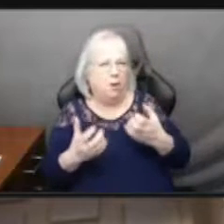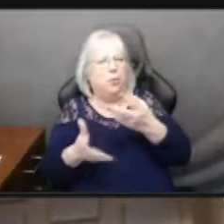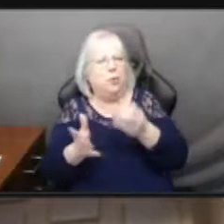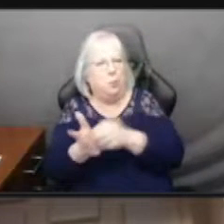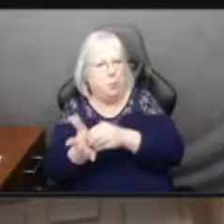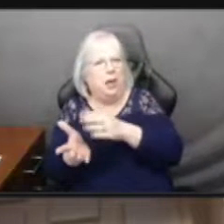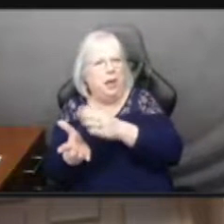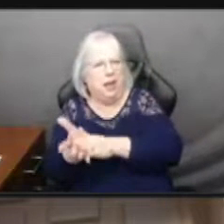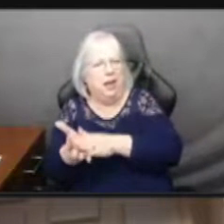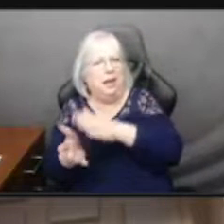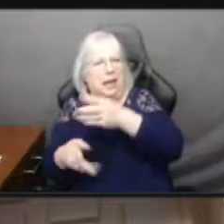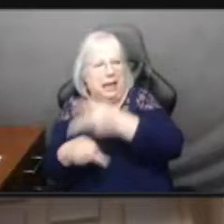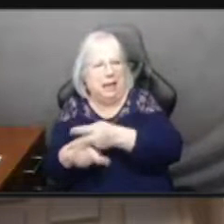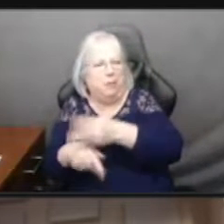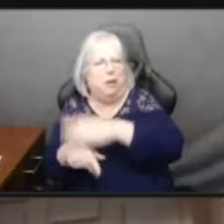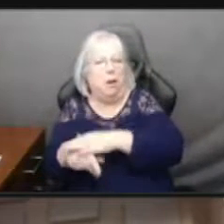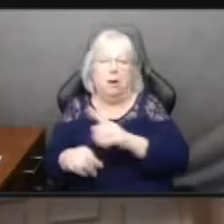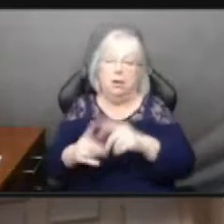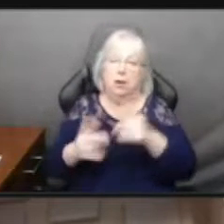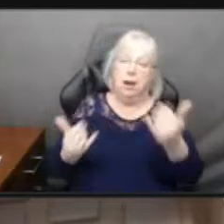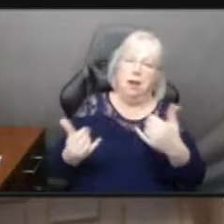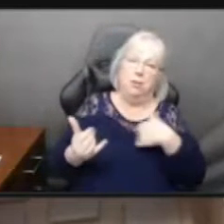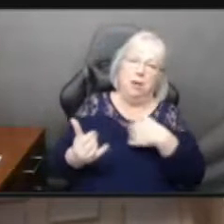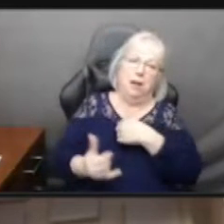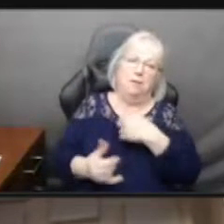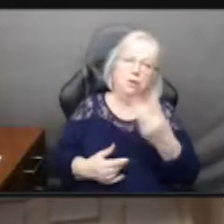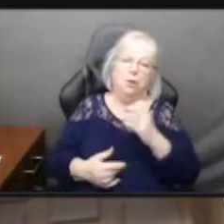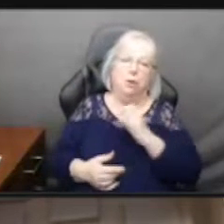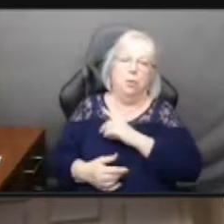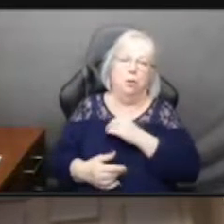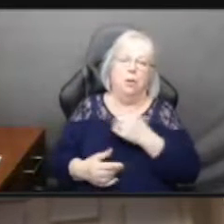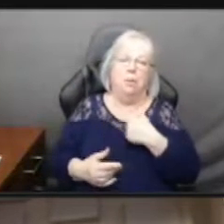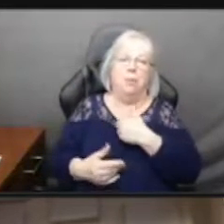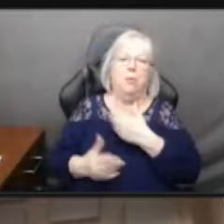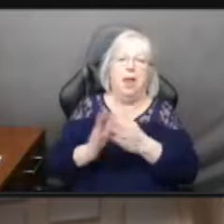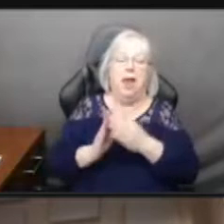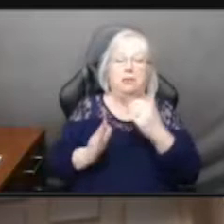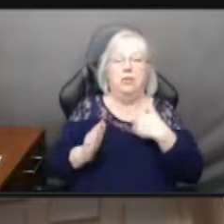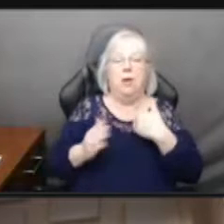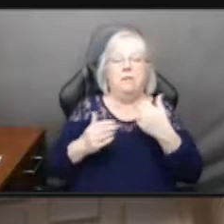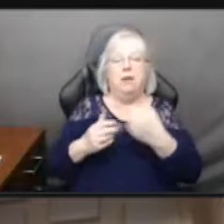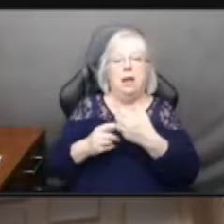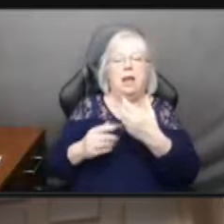two board members that have asked, we will both hold it separately. Yeah, that's fine with me, Mayor. Thank you.